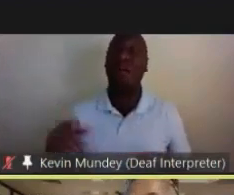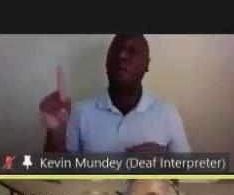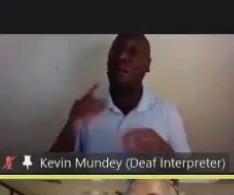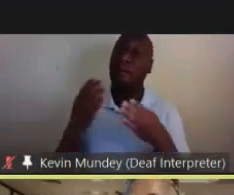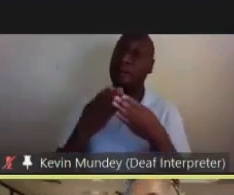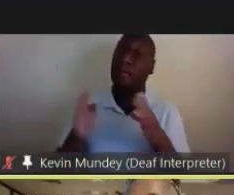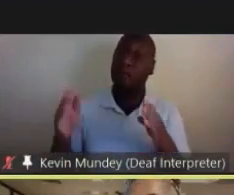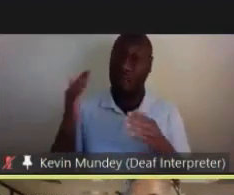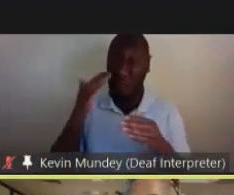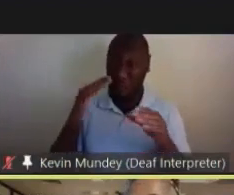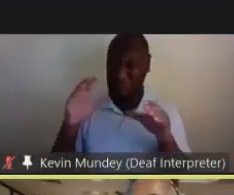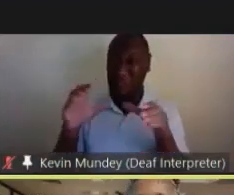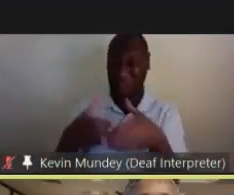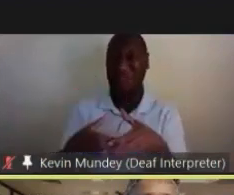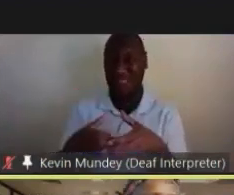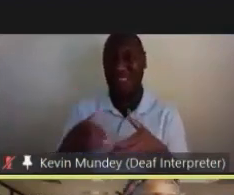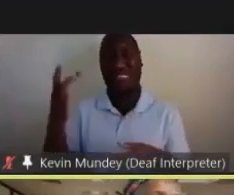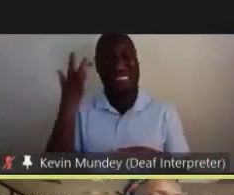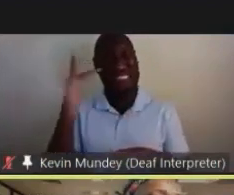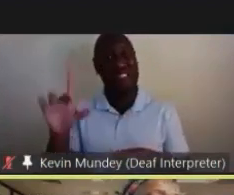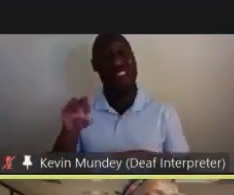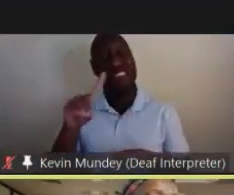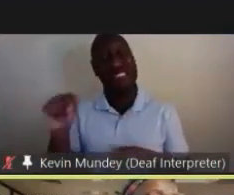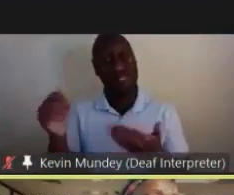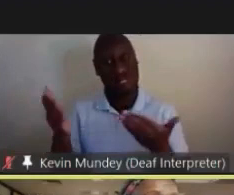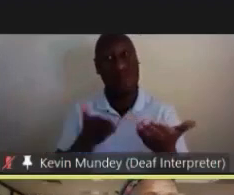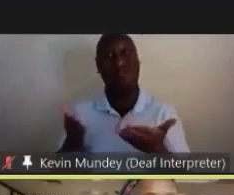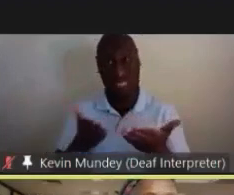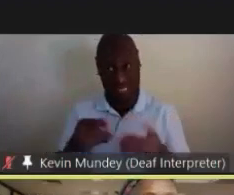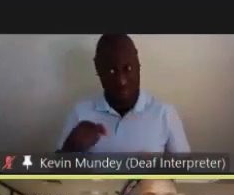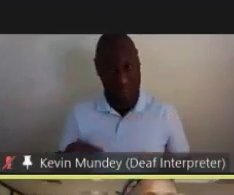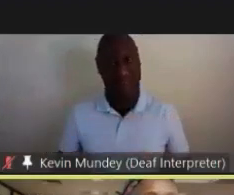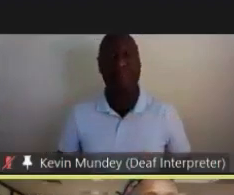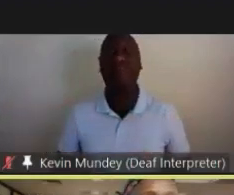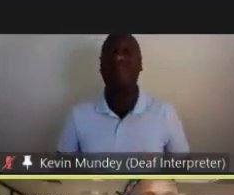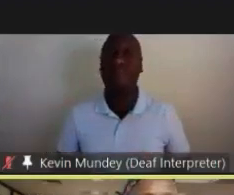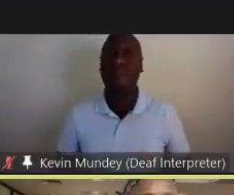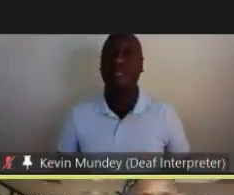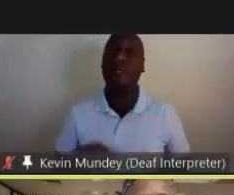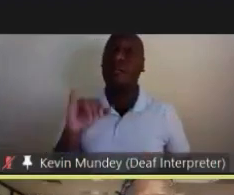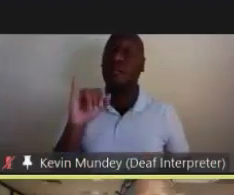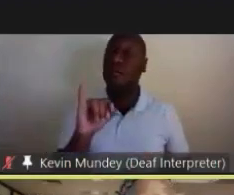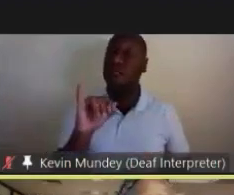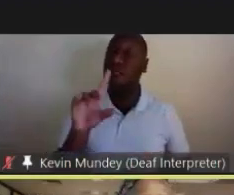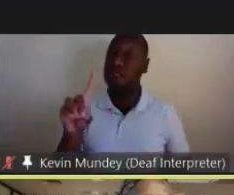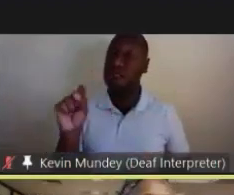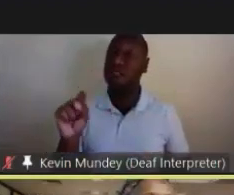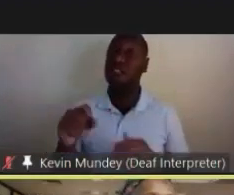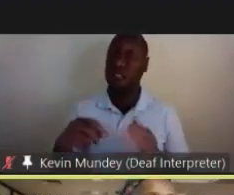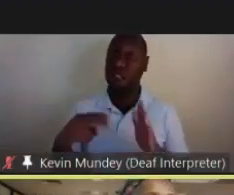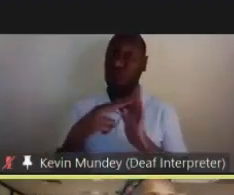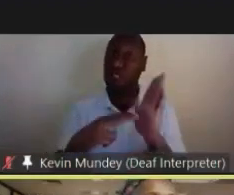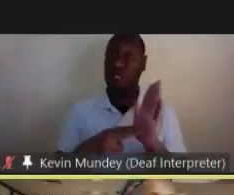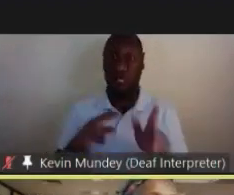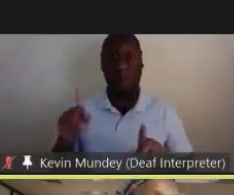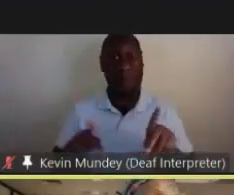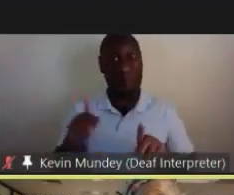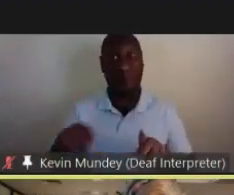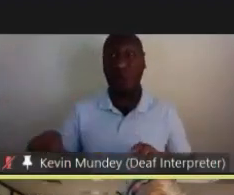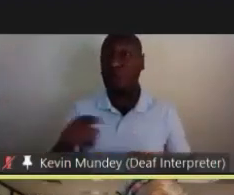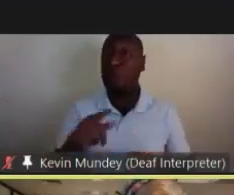at Intellectual Disability Services. IDS registers individuals with an